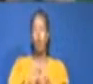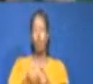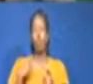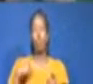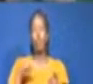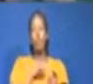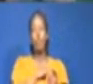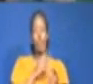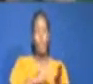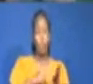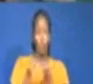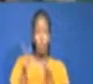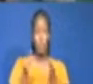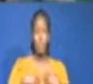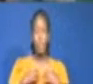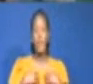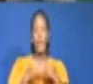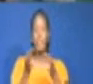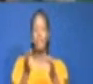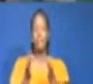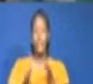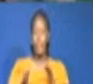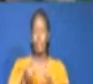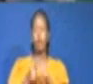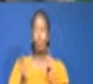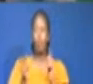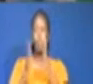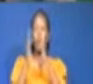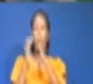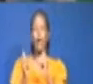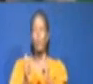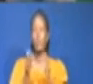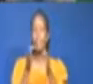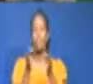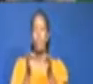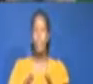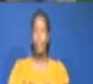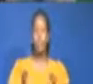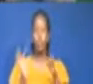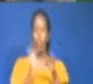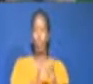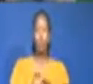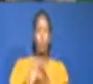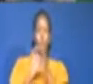got financing from the Housing Finance Corporation of Kenya.